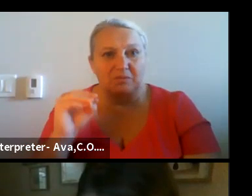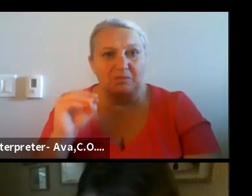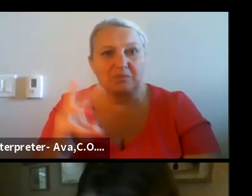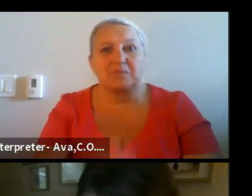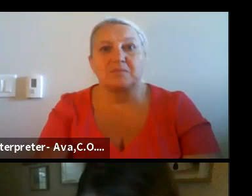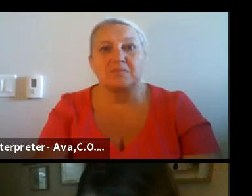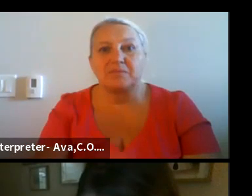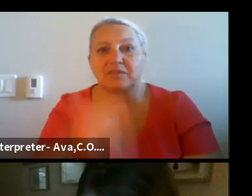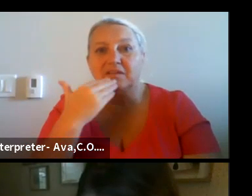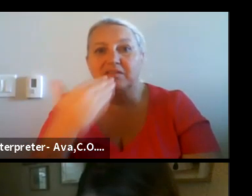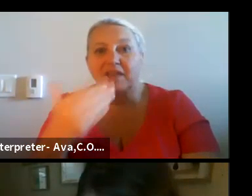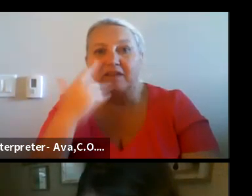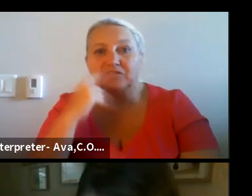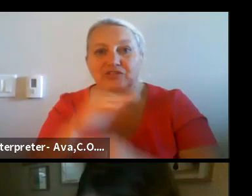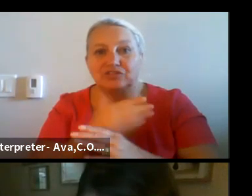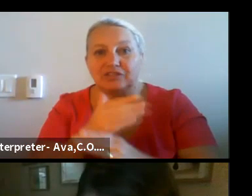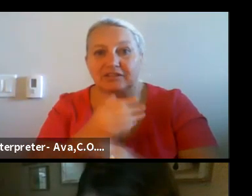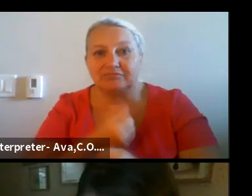Thank you for sharing that.